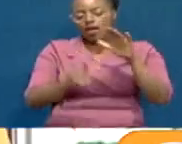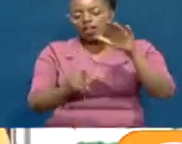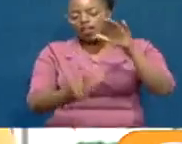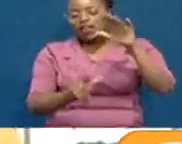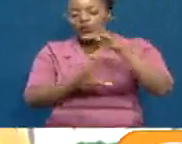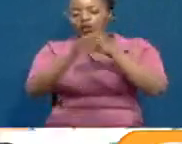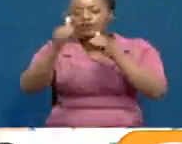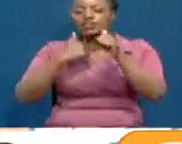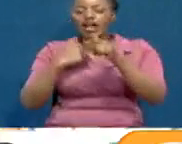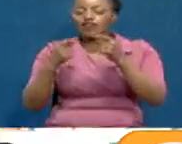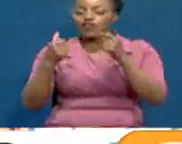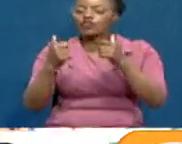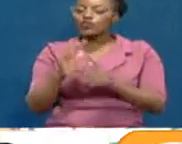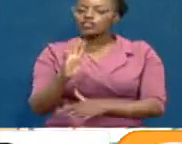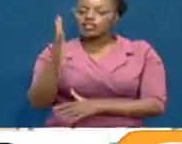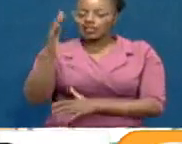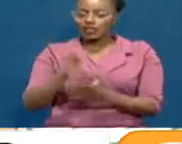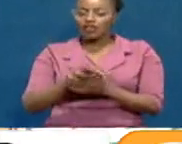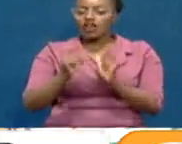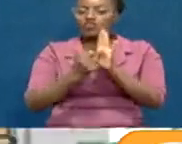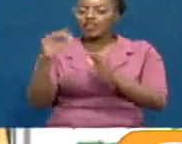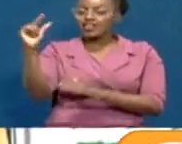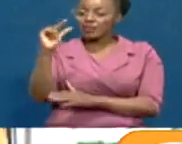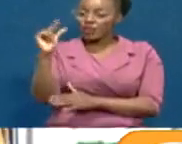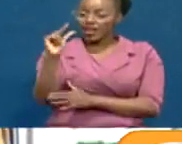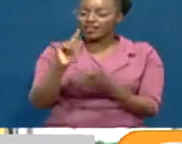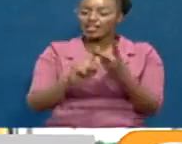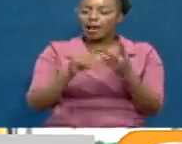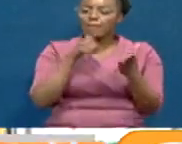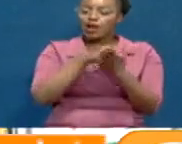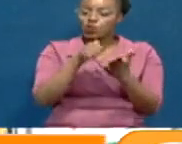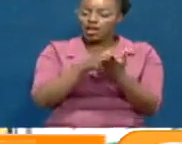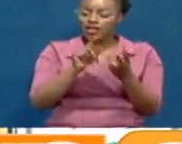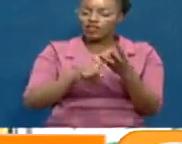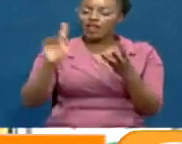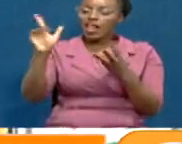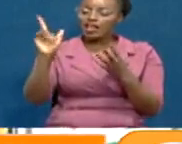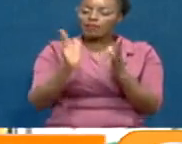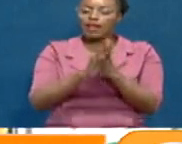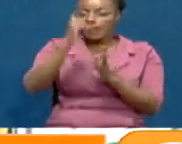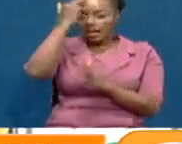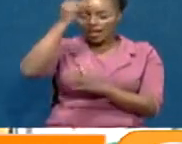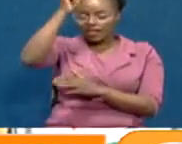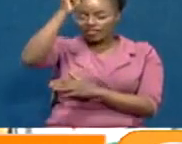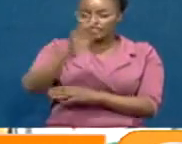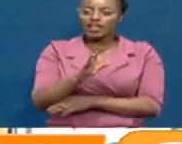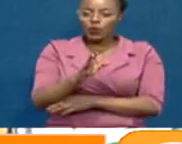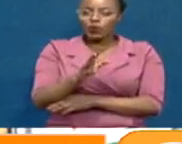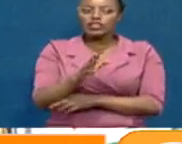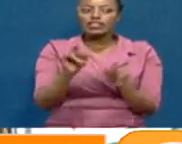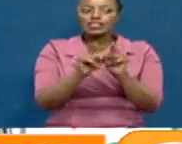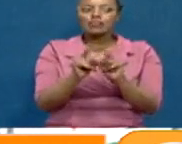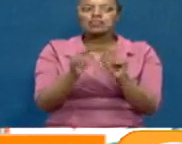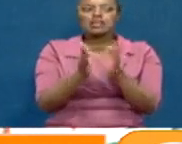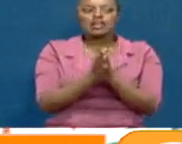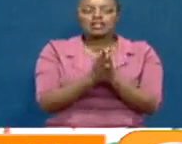category. Some ASAL counties like Garissa, Makueni, Laikipia and Kajiado, and Turkana, and